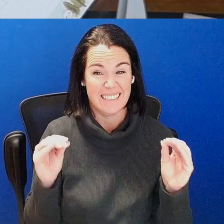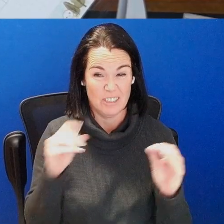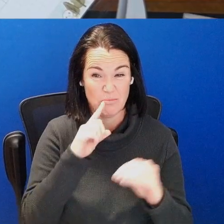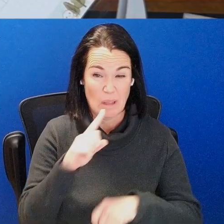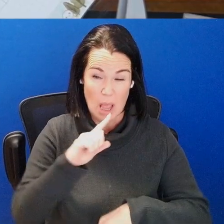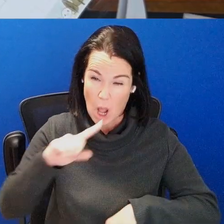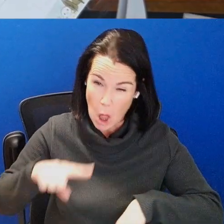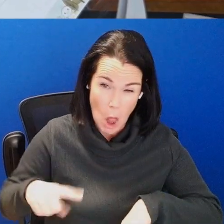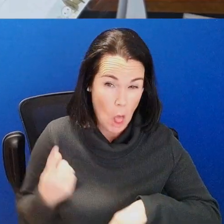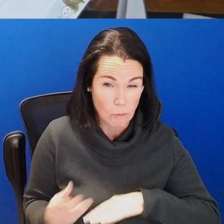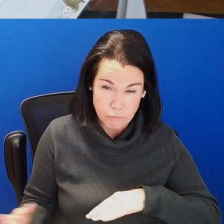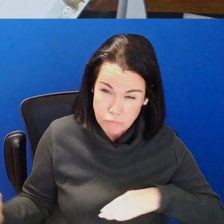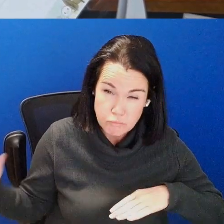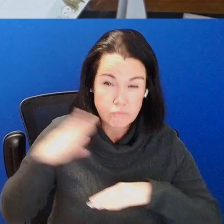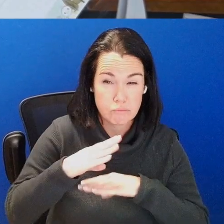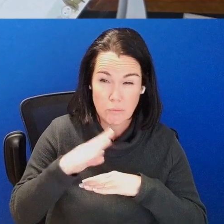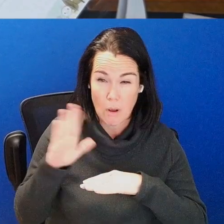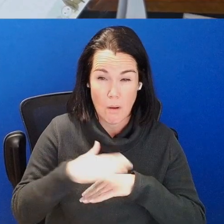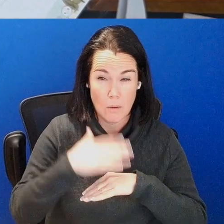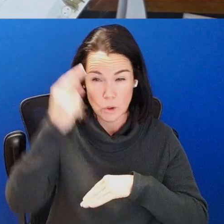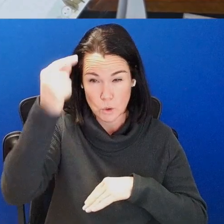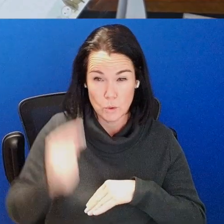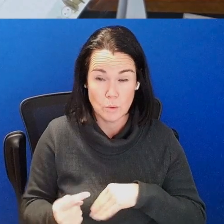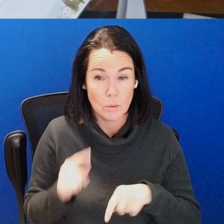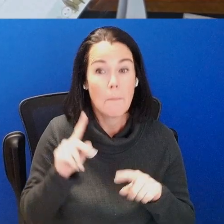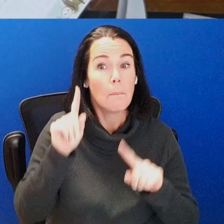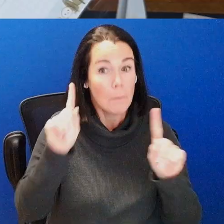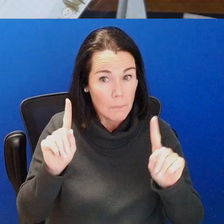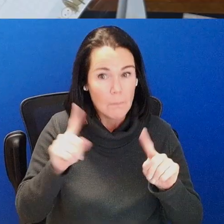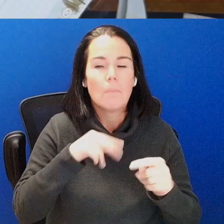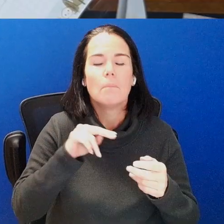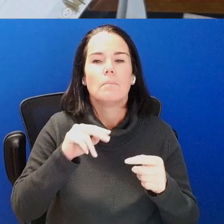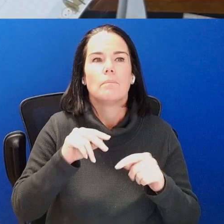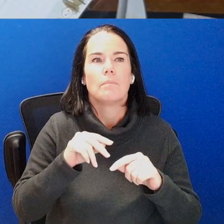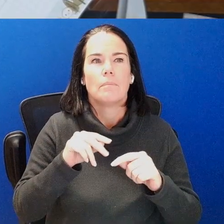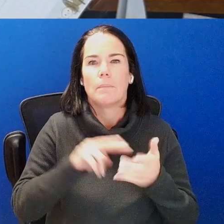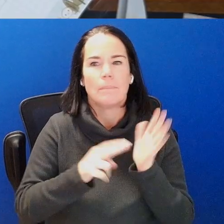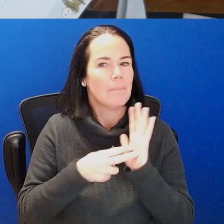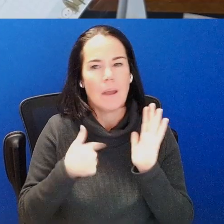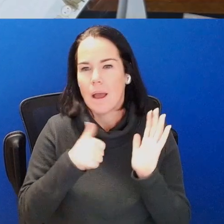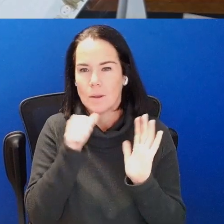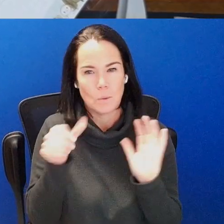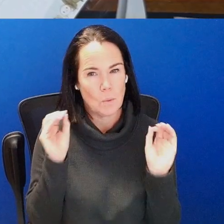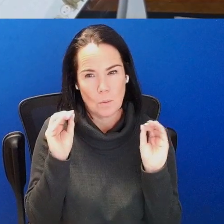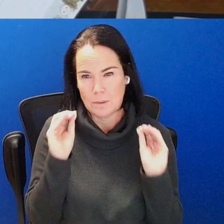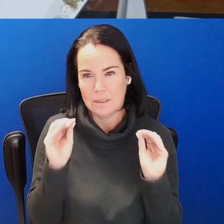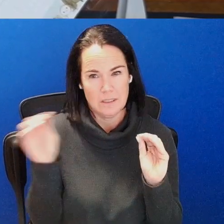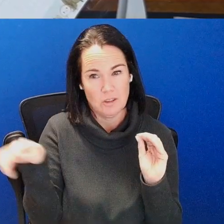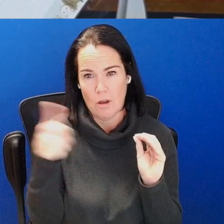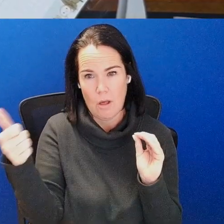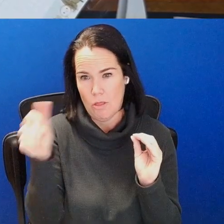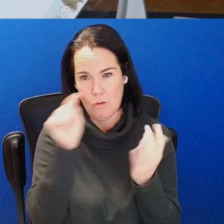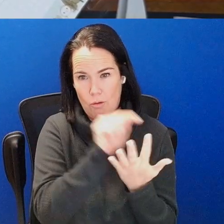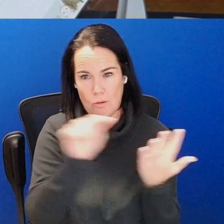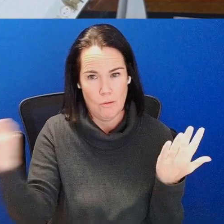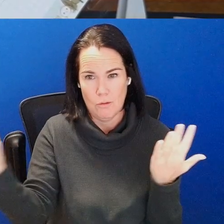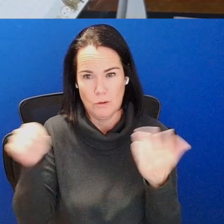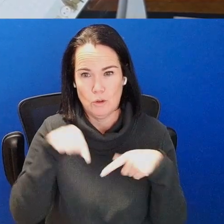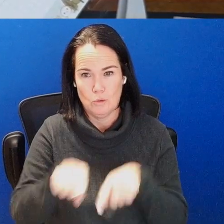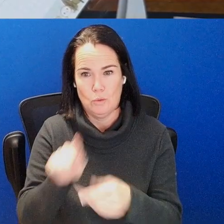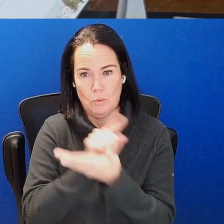I teach a very long day on Tuesdays, but that means that I don't teach any other